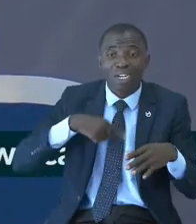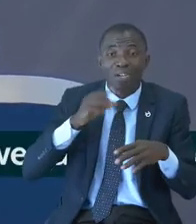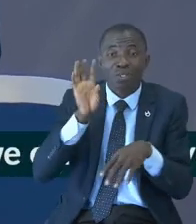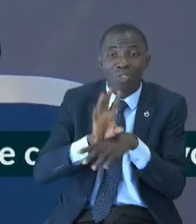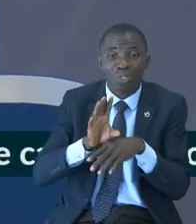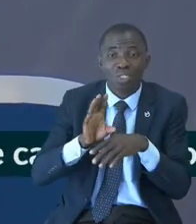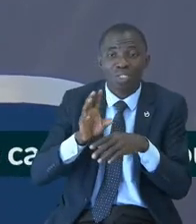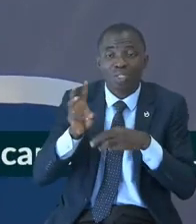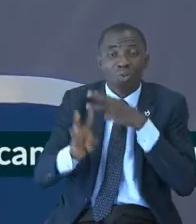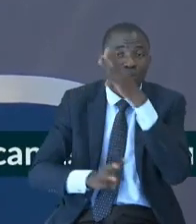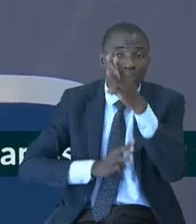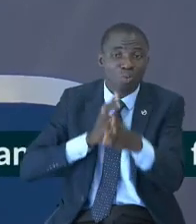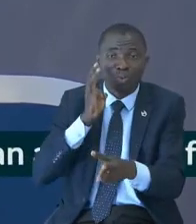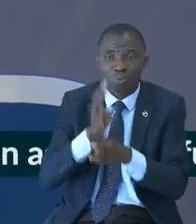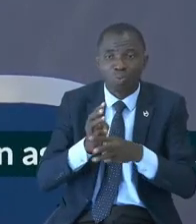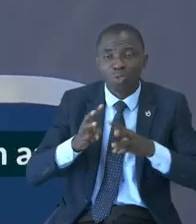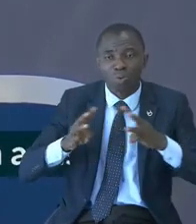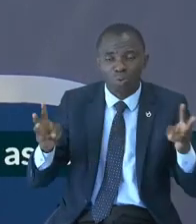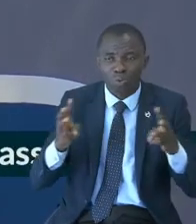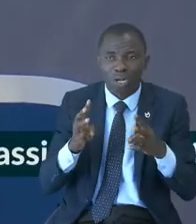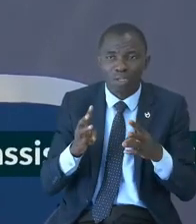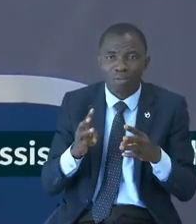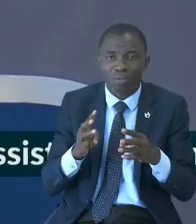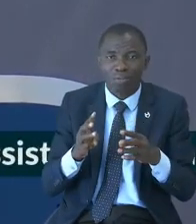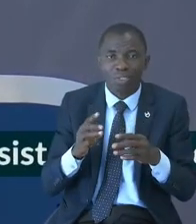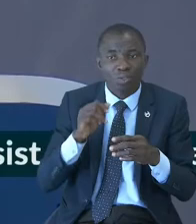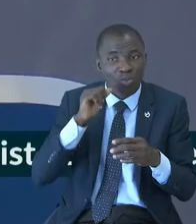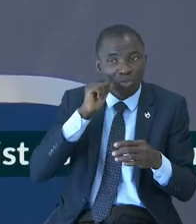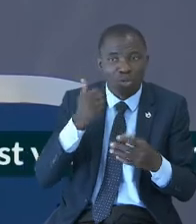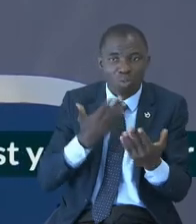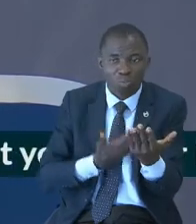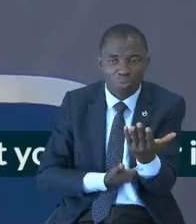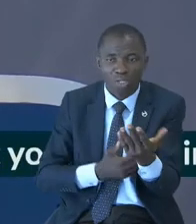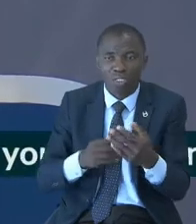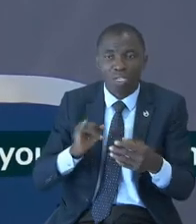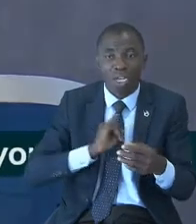worldwide. Here tomorrow morning, 7:30, you are here. And I'm assuring you,